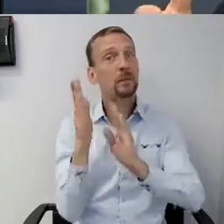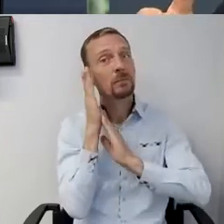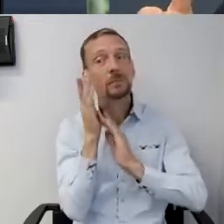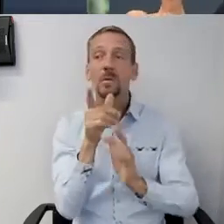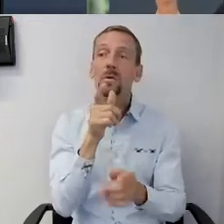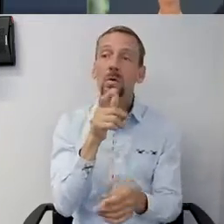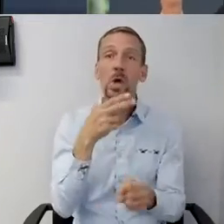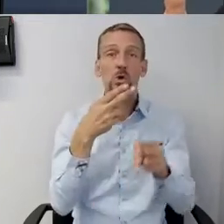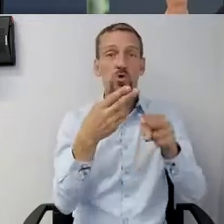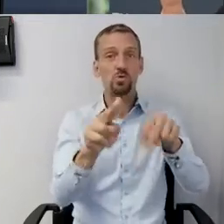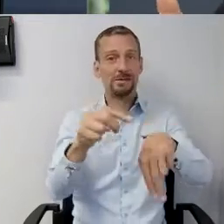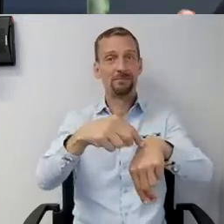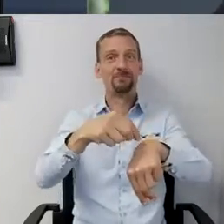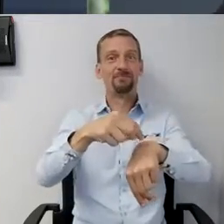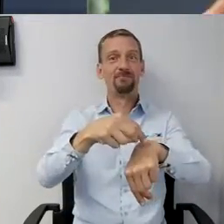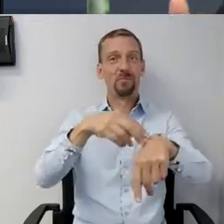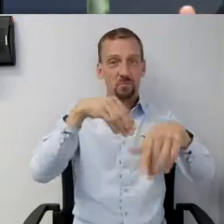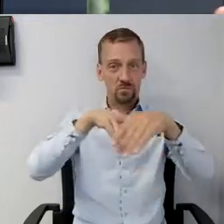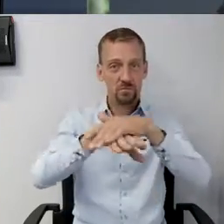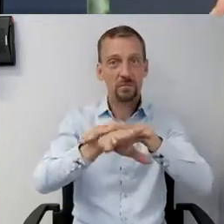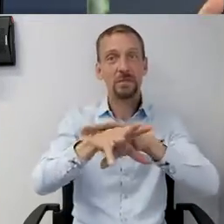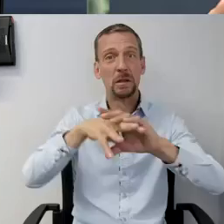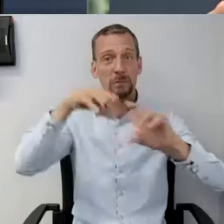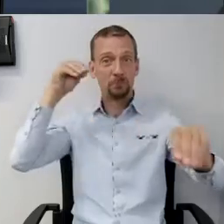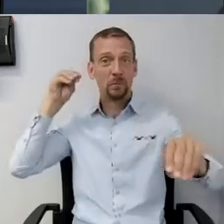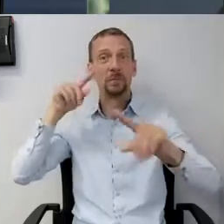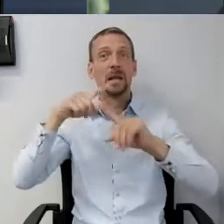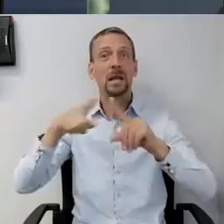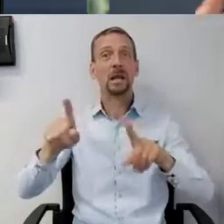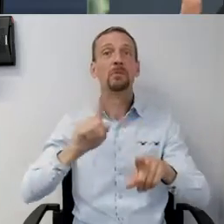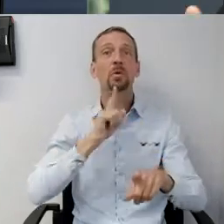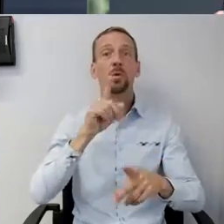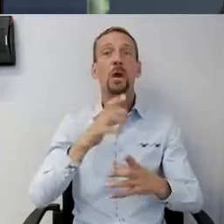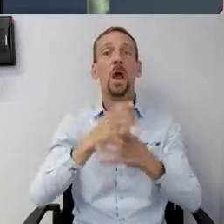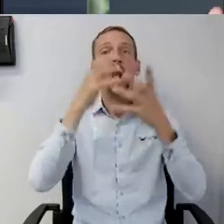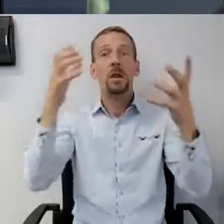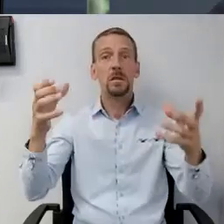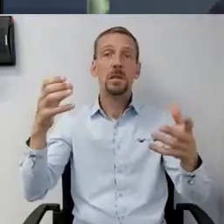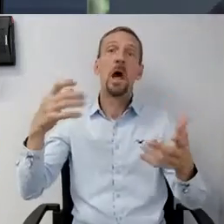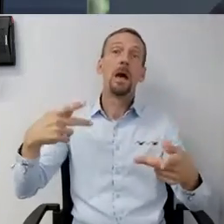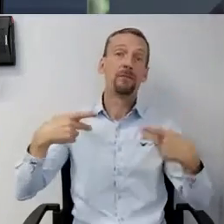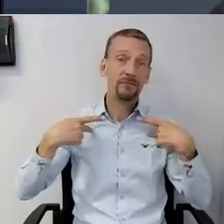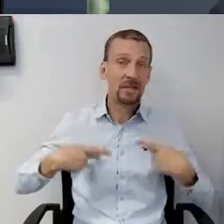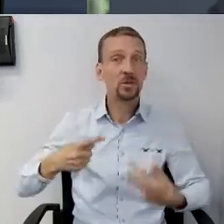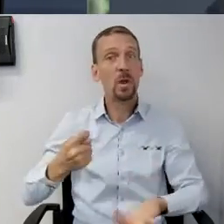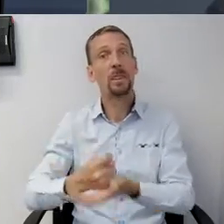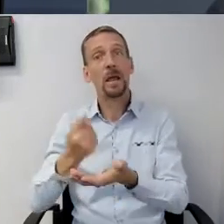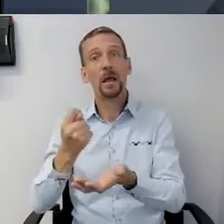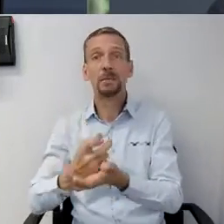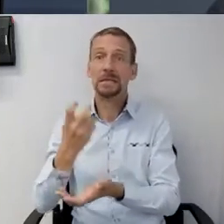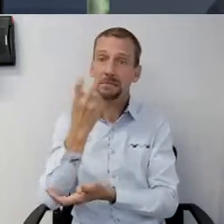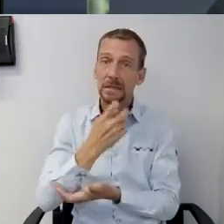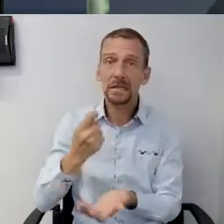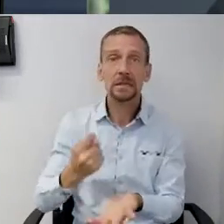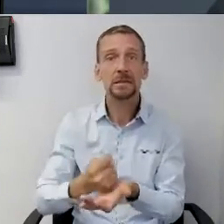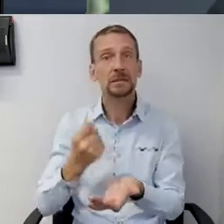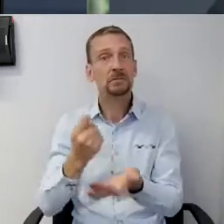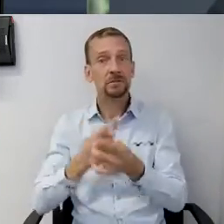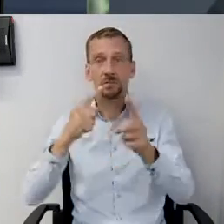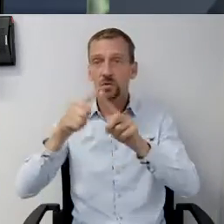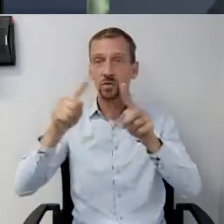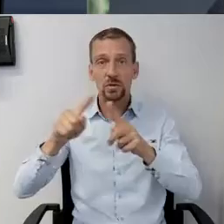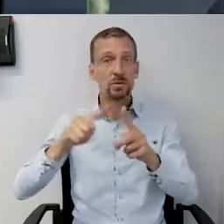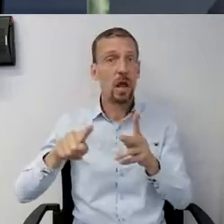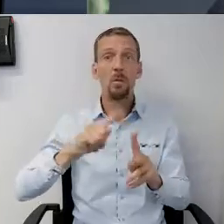for a pretty short period of time, and they're also undergoing quite a bit of therapy, PT, OT, speech. We had